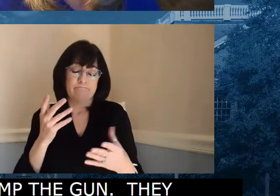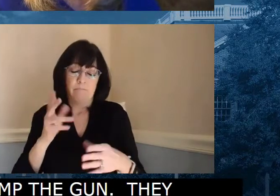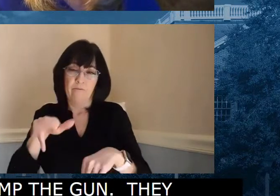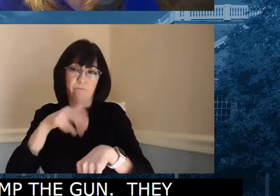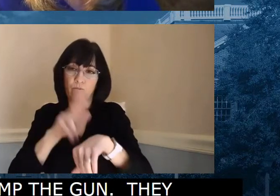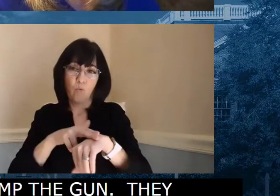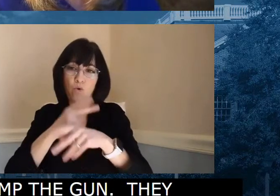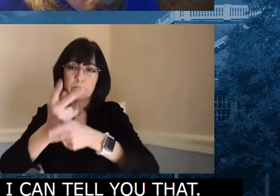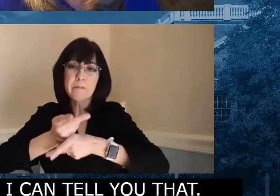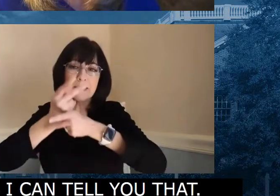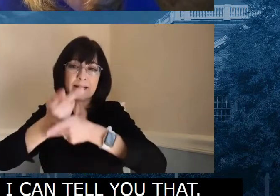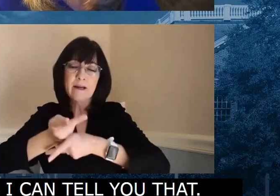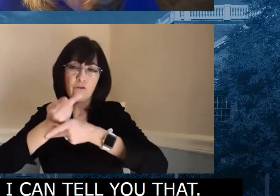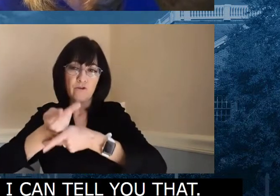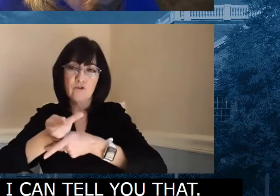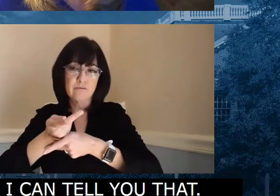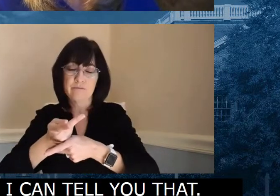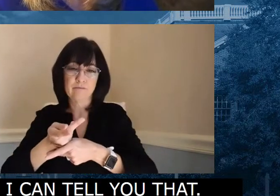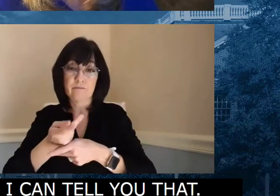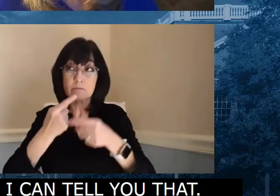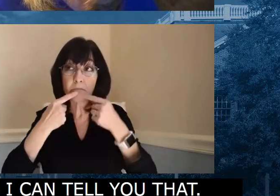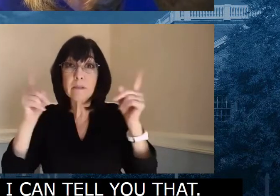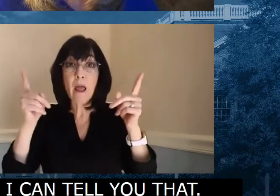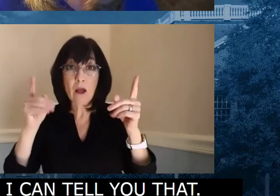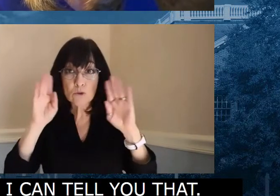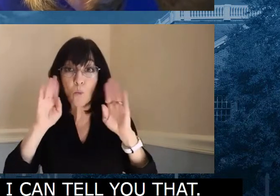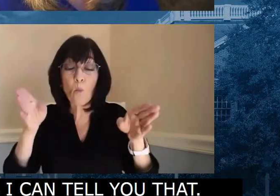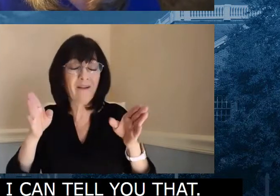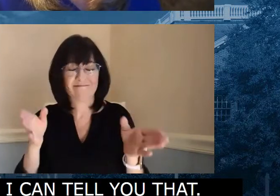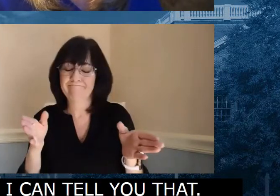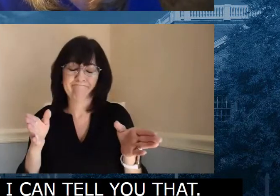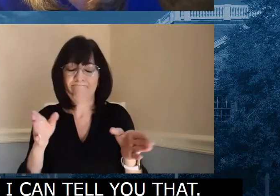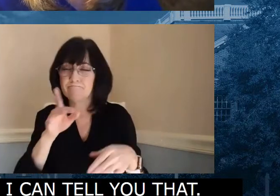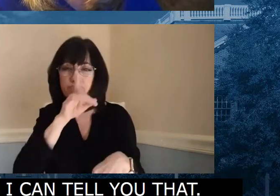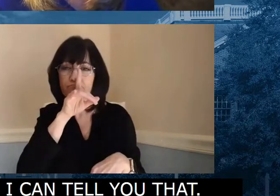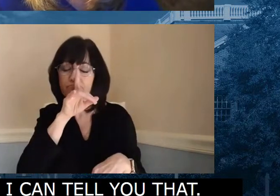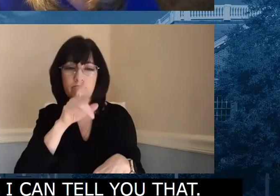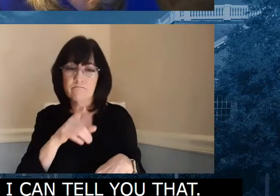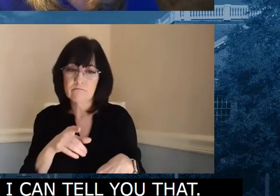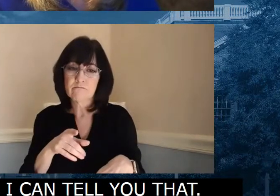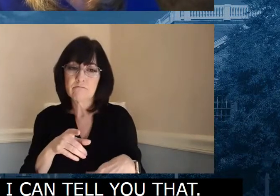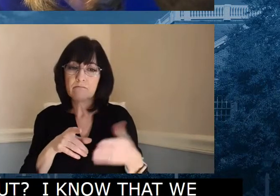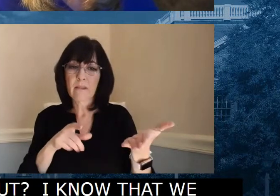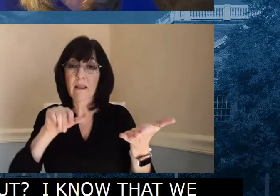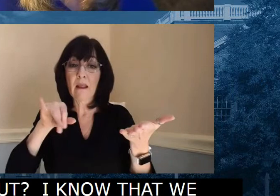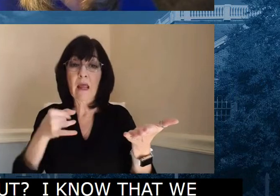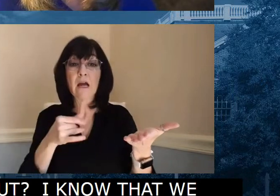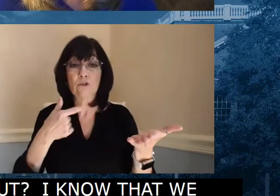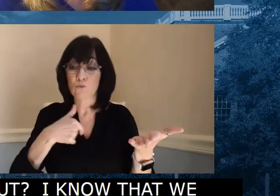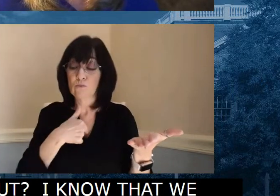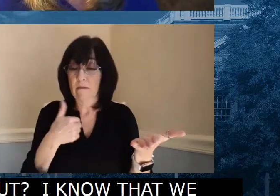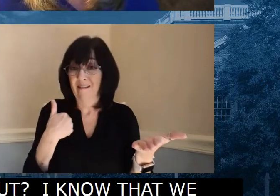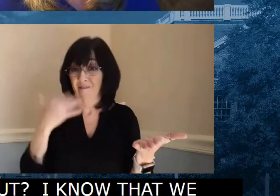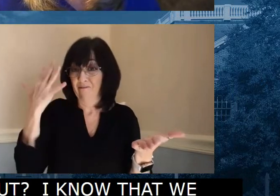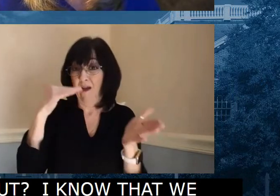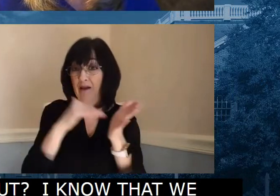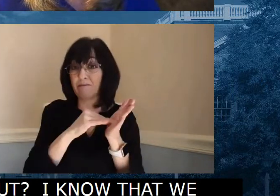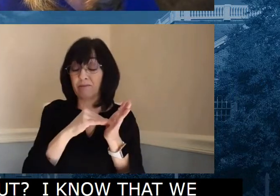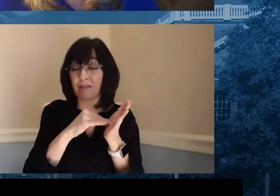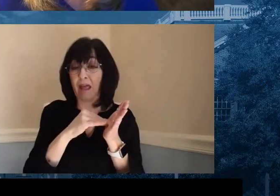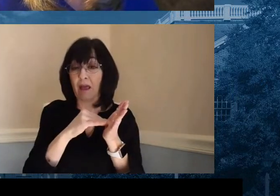so I think Dr. Tay, quickly covered this, but we do have about, 5,000 doses, still left